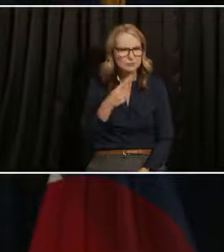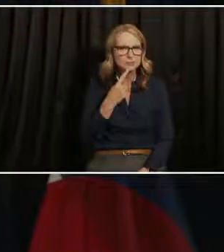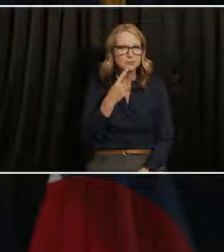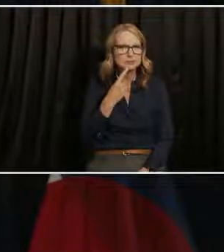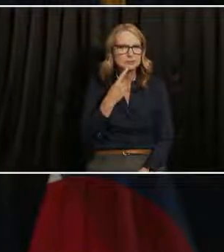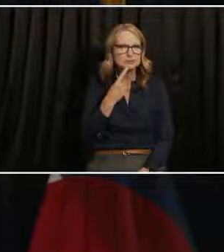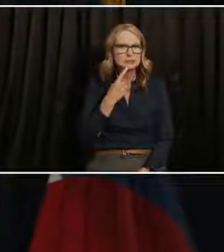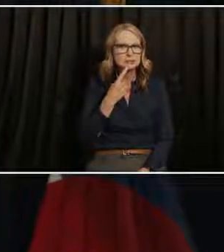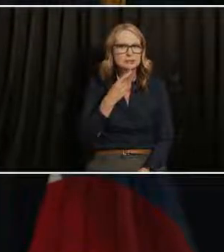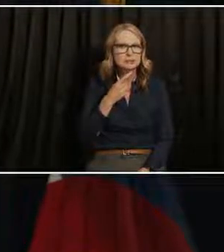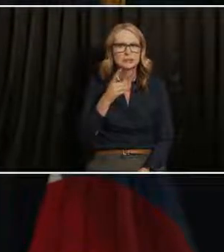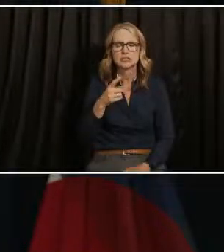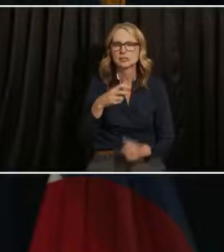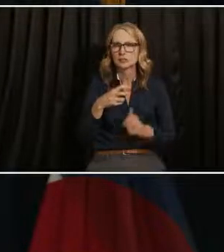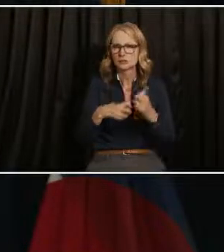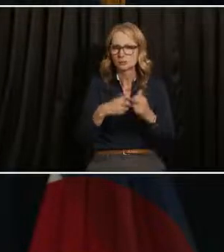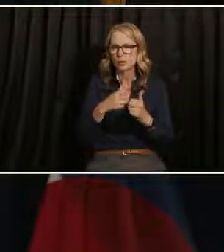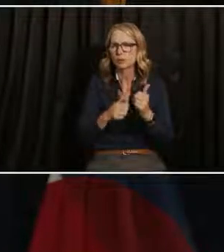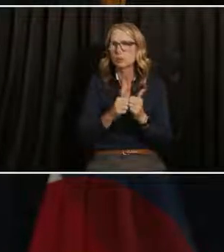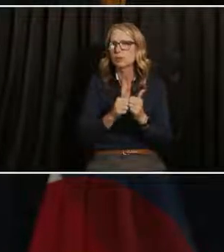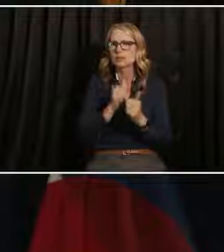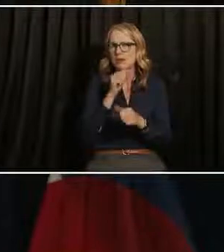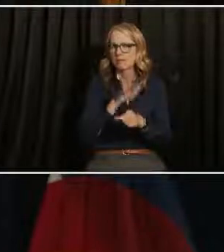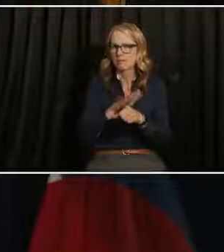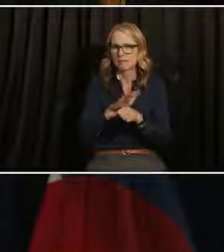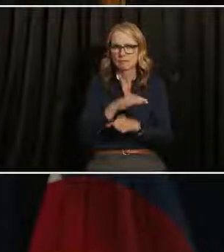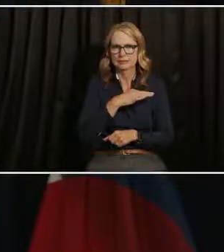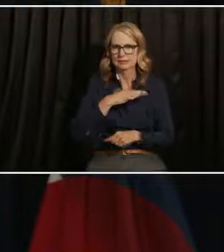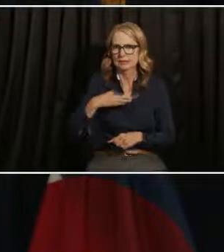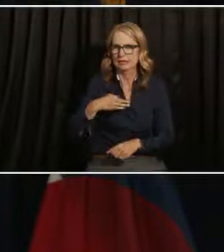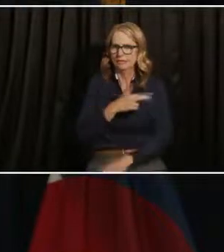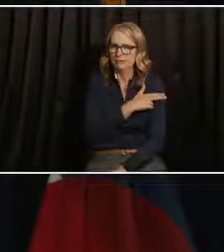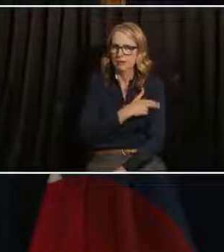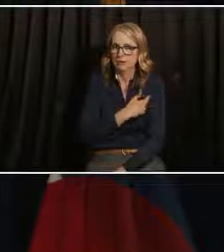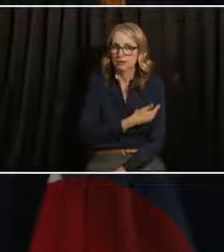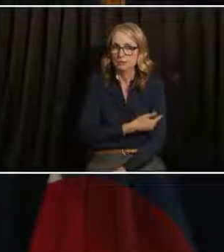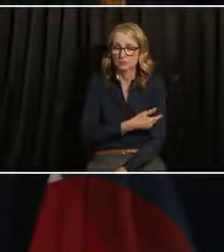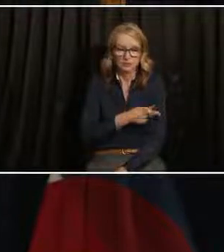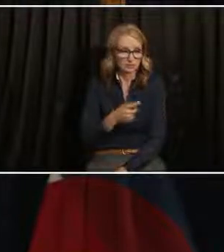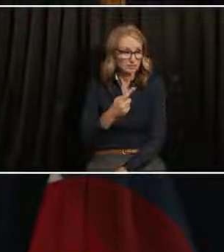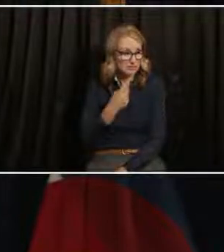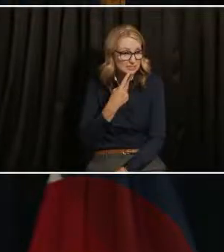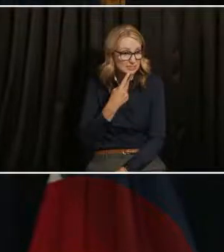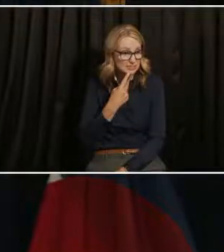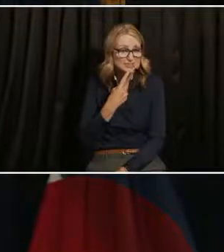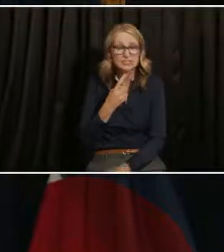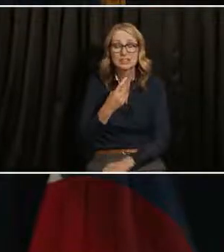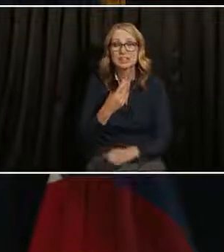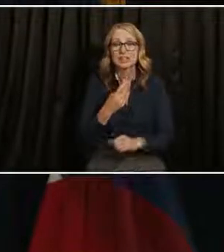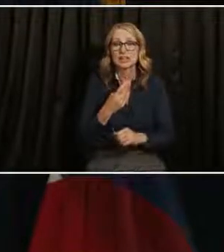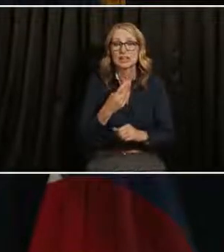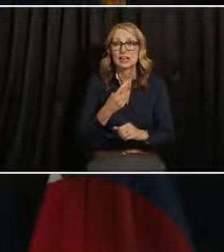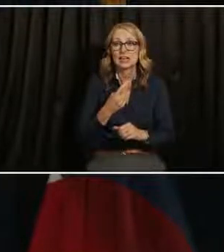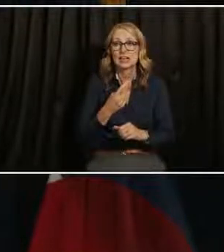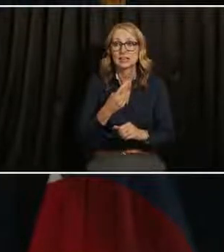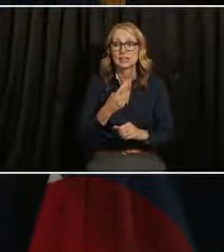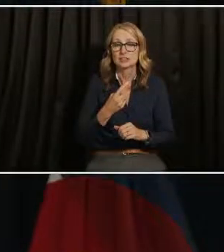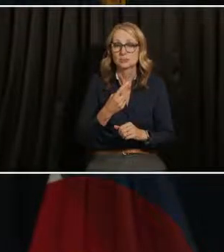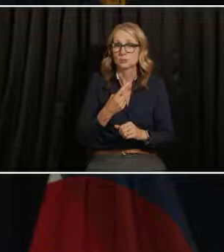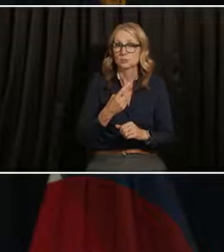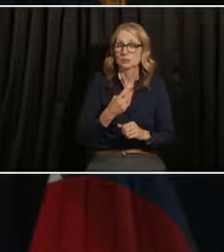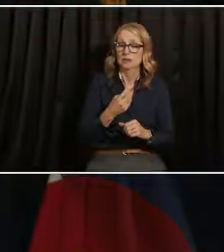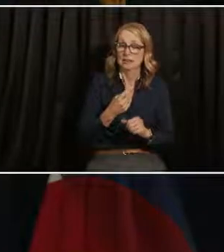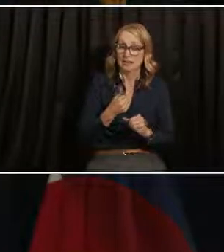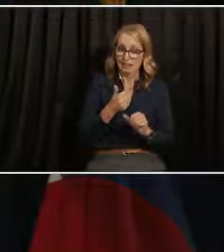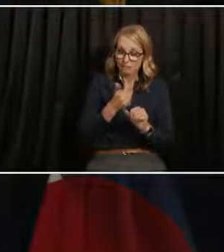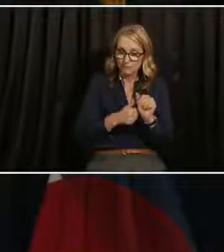with staffing in the state's hospitals, now to the point where 1 in 4 hospitals are anticipating a staffing shortage. And it's gotten to the point